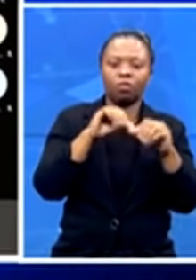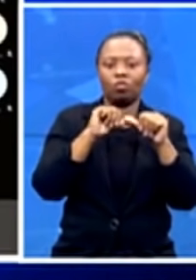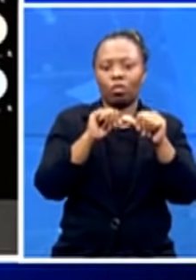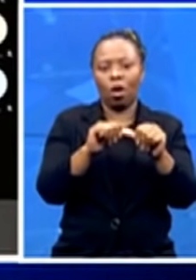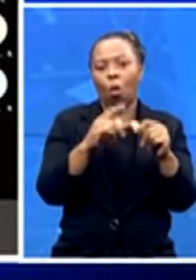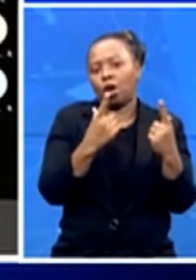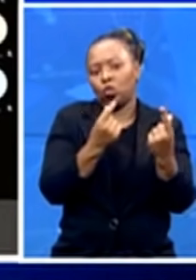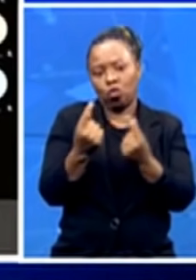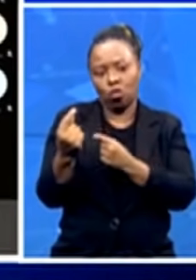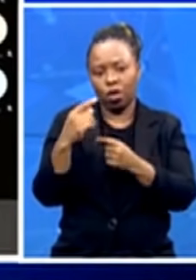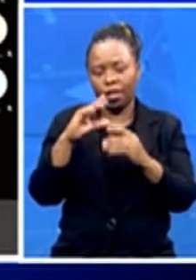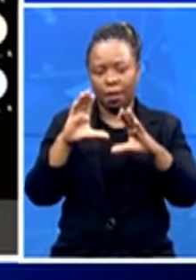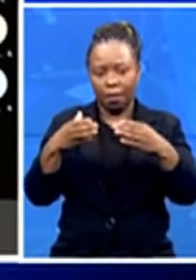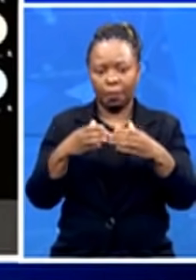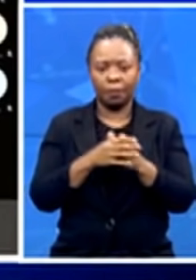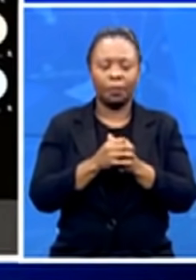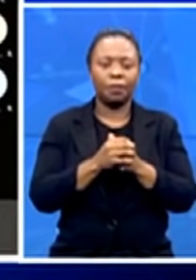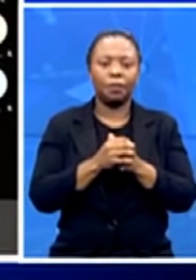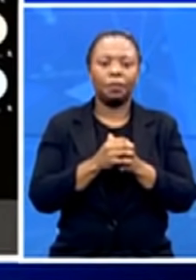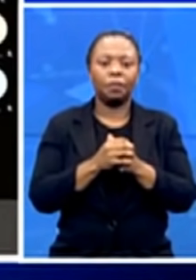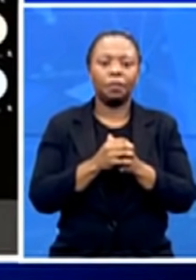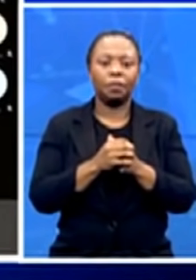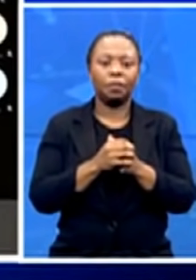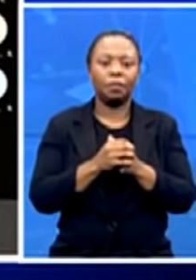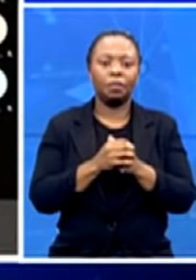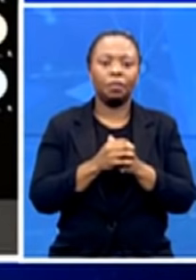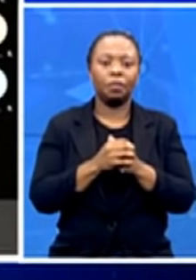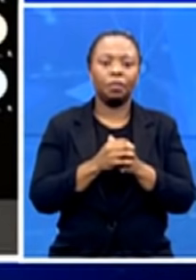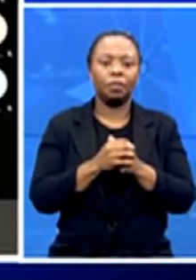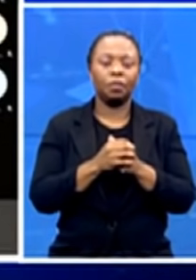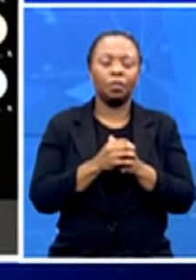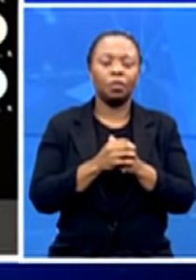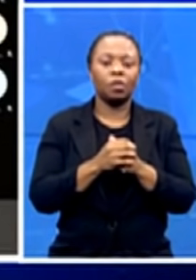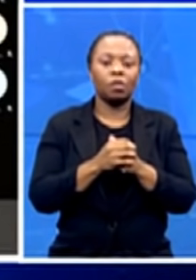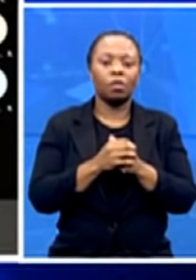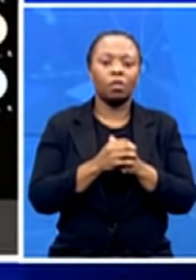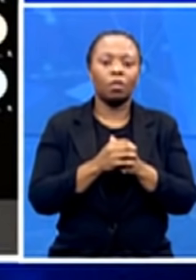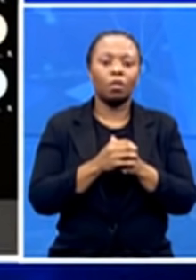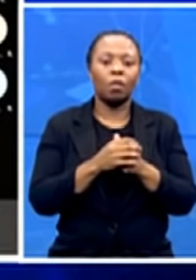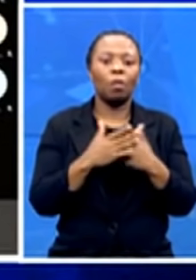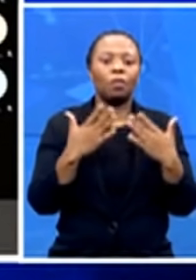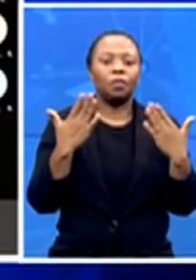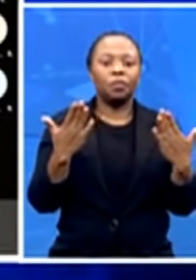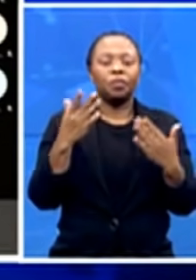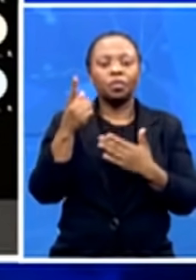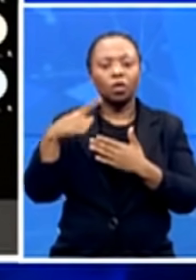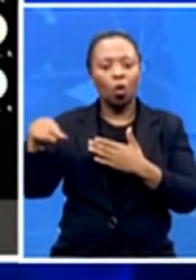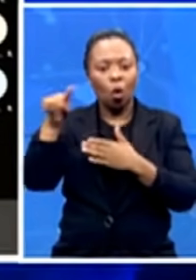To suggest that every attempt to regulate and give effect to how participation is to be effected would